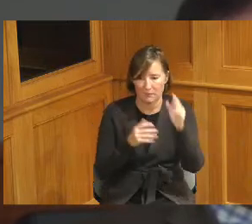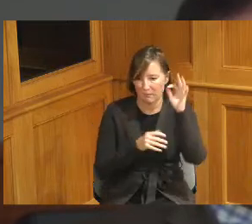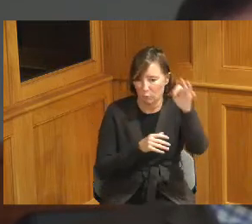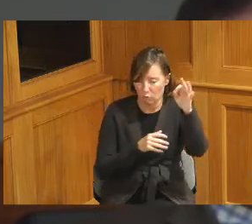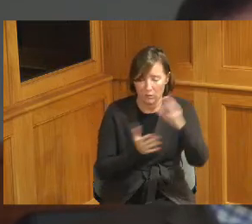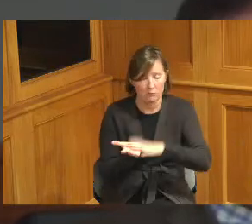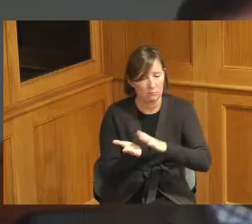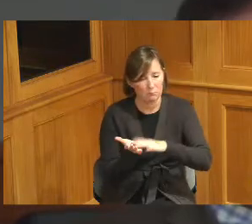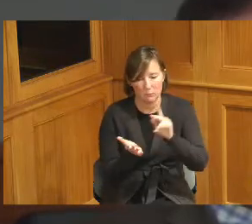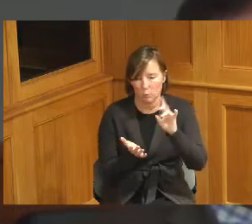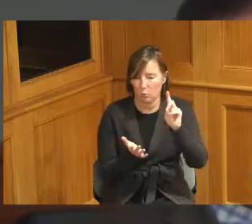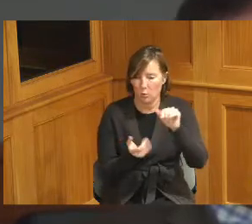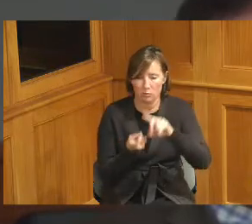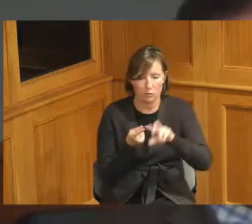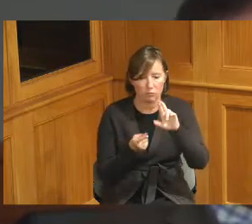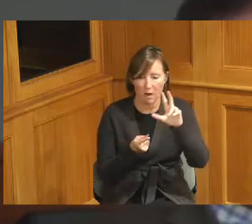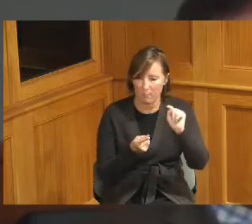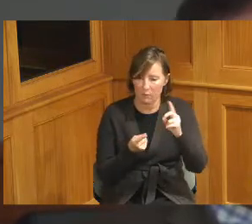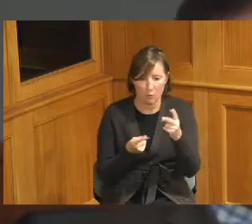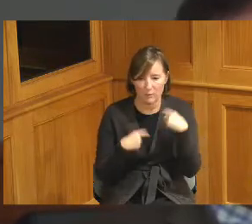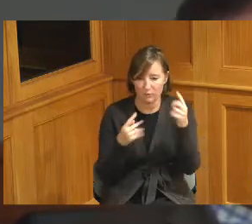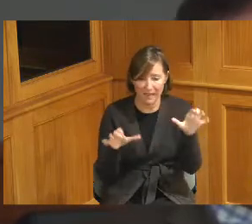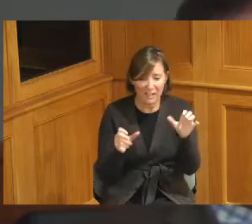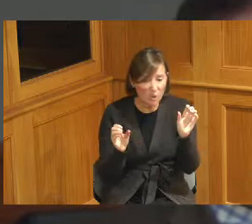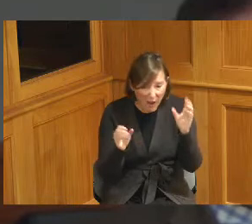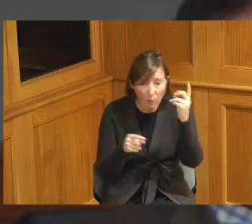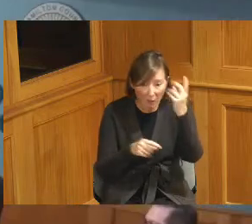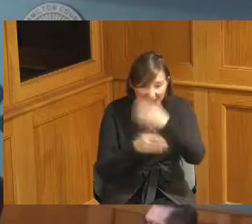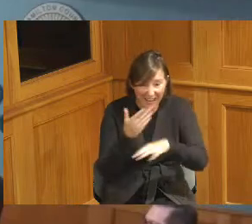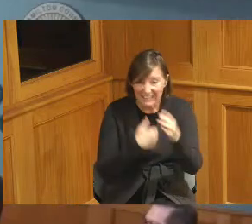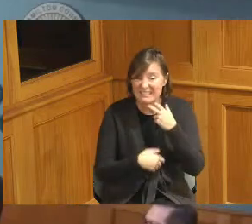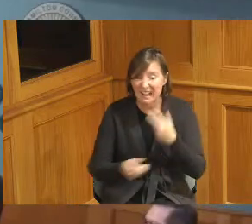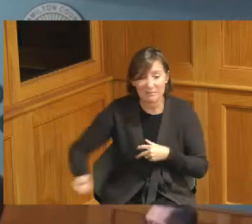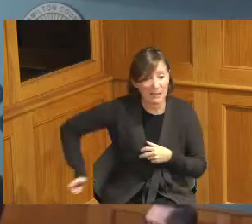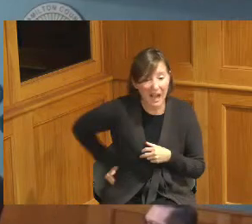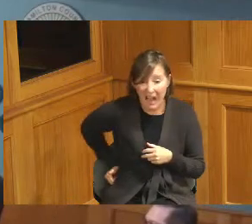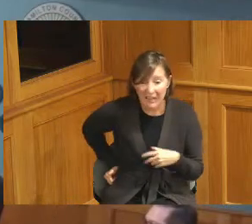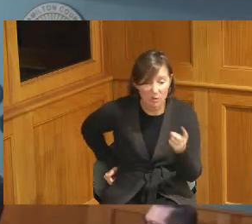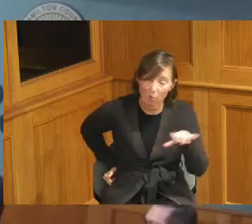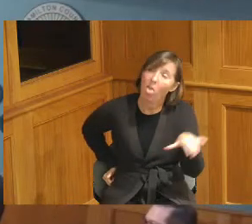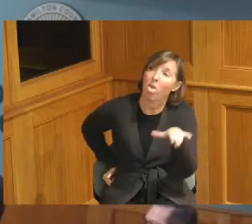what he's been able to do with that hand behind tied behind his back. So.